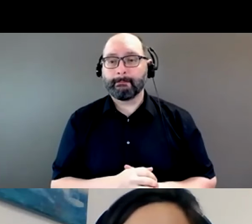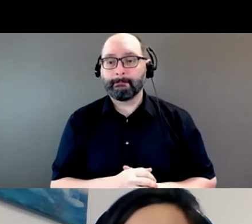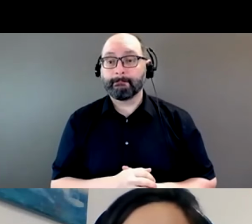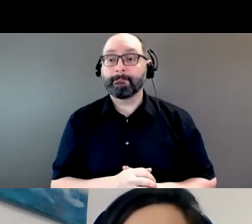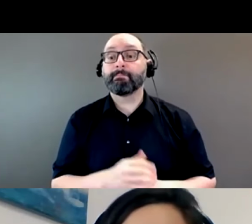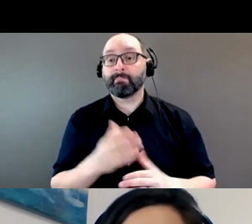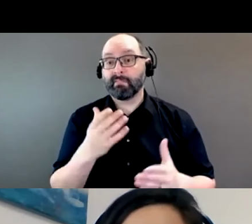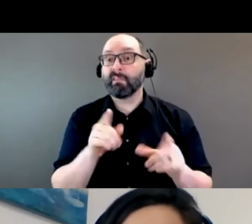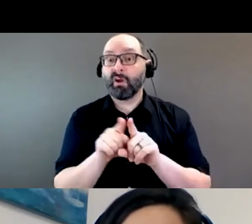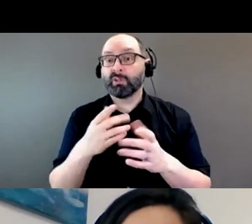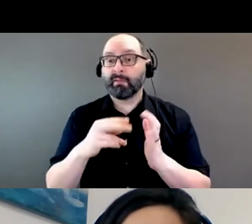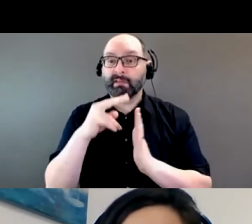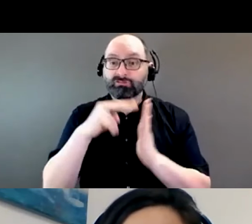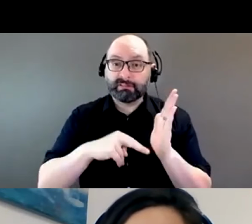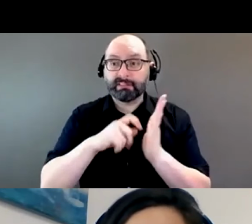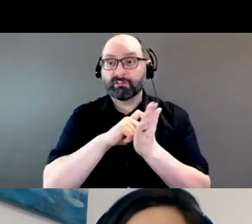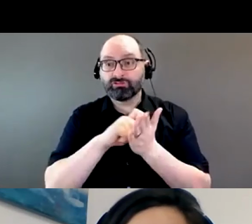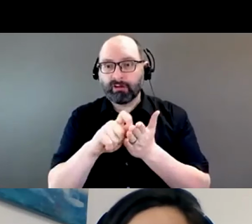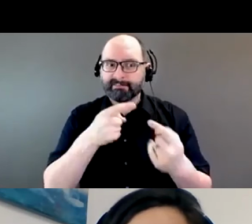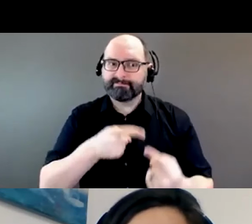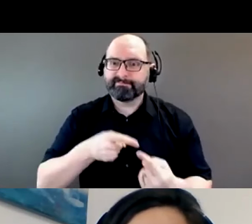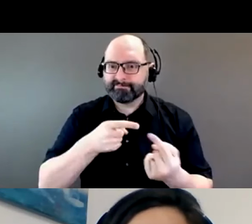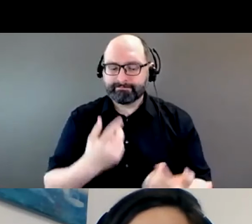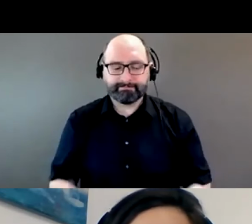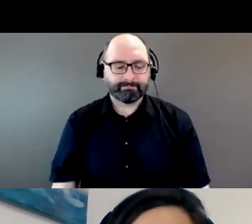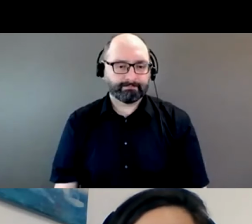And they may have difficulty with reading and writing,